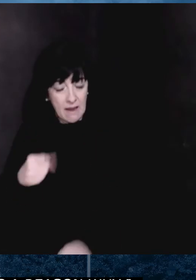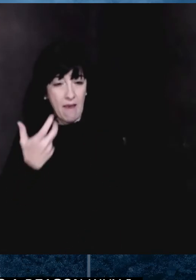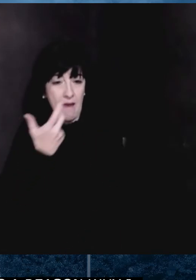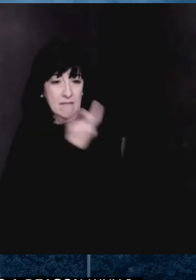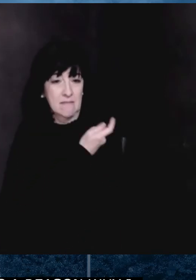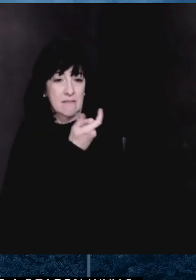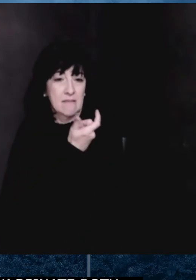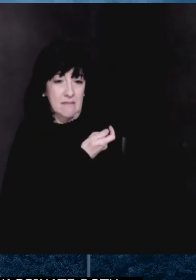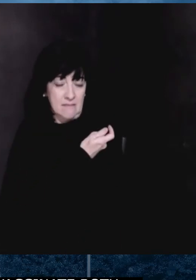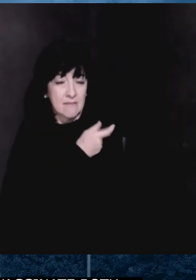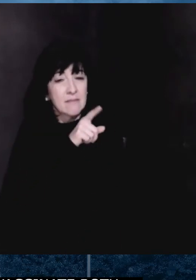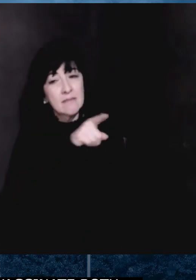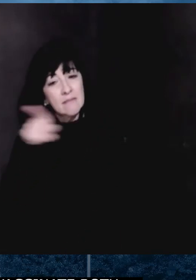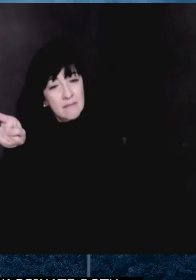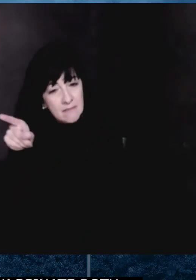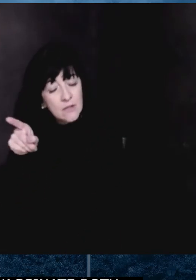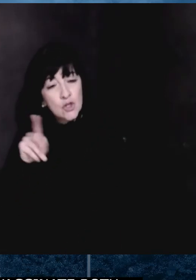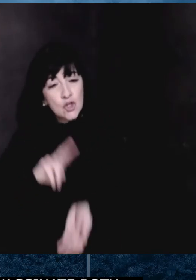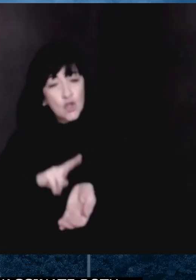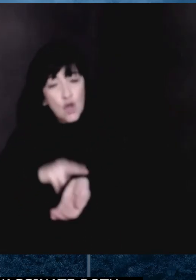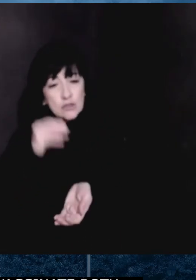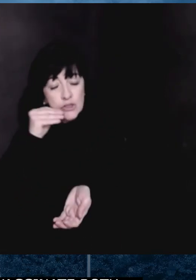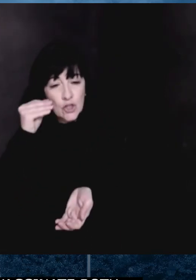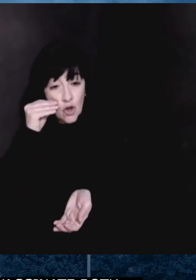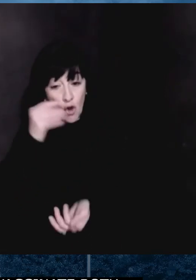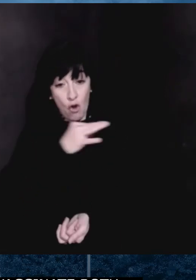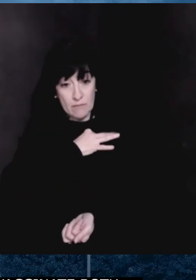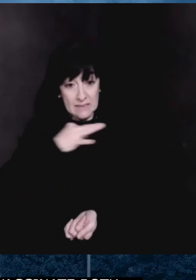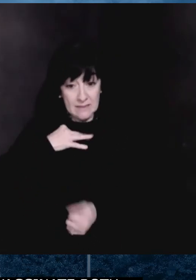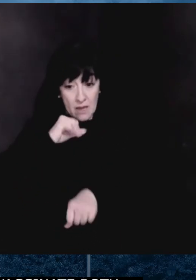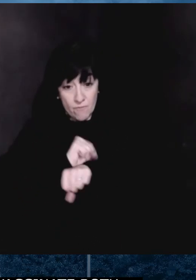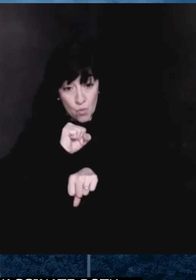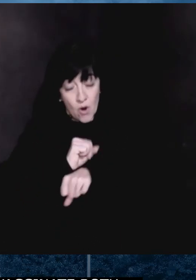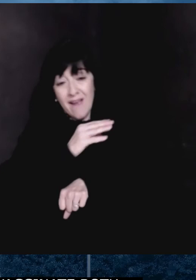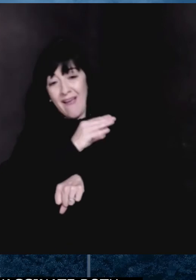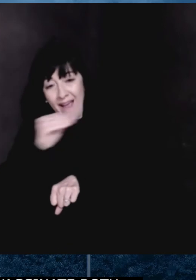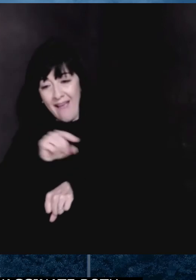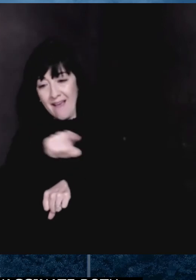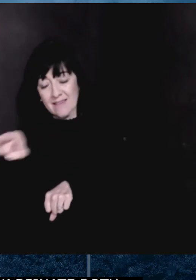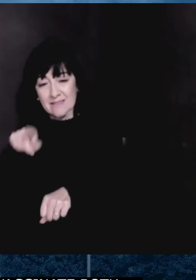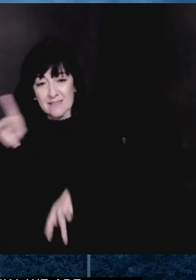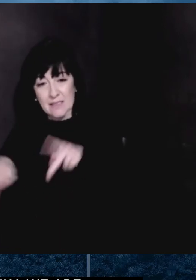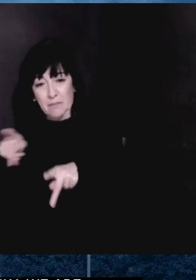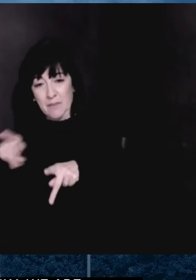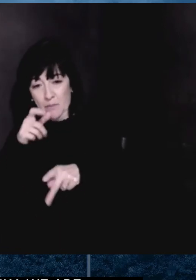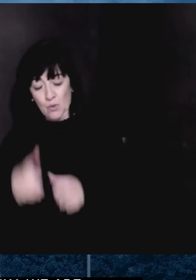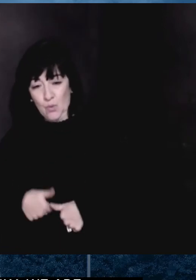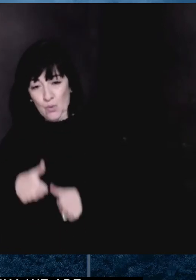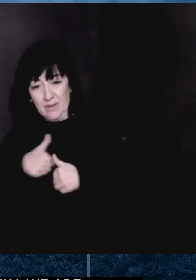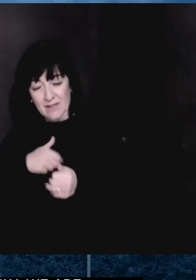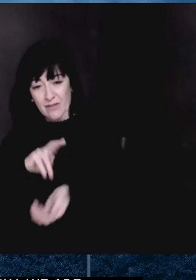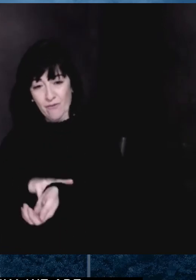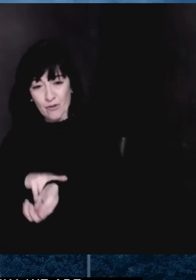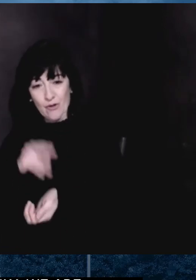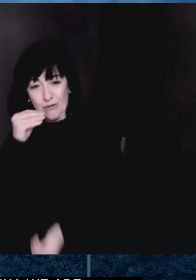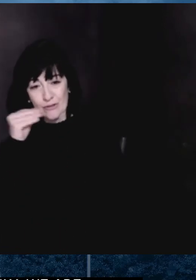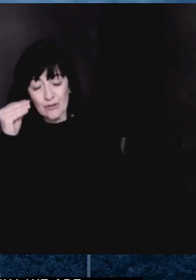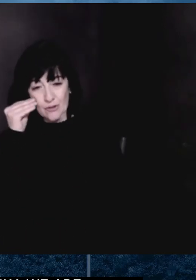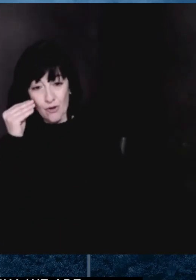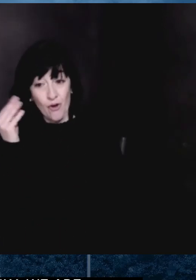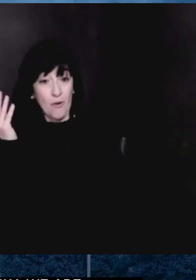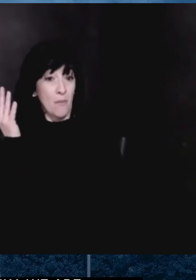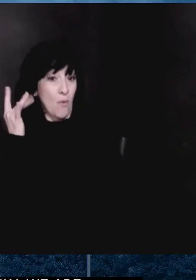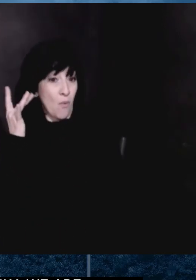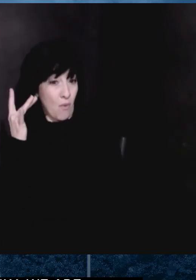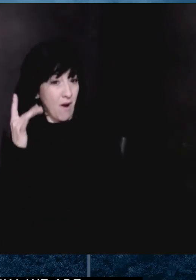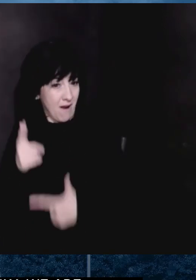residents in long-term care, but certainly we are concerned about the impact of our high levels